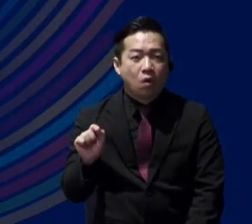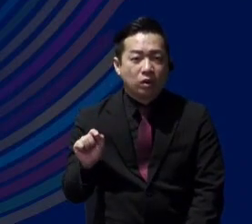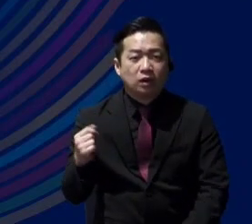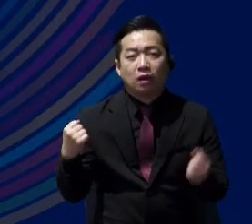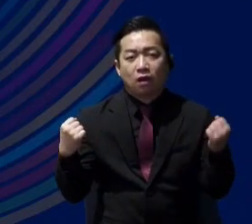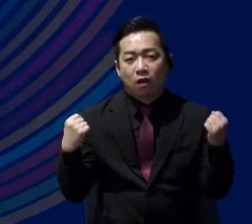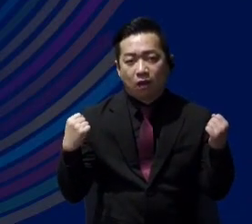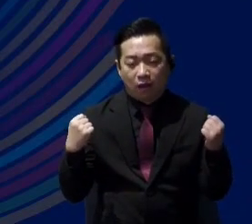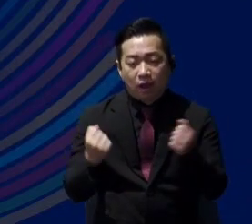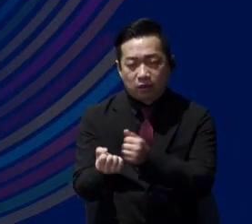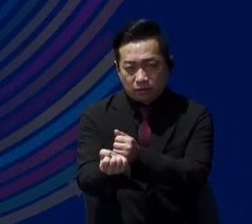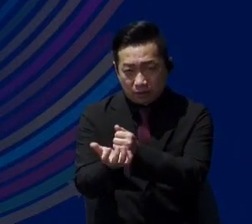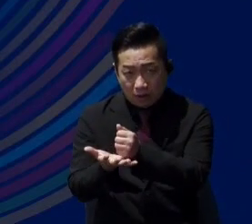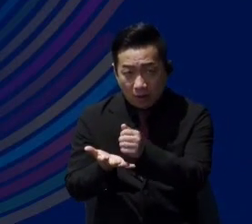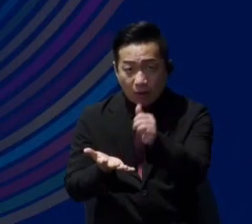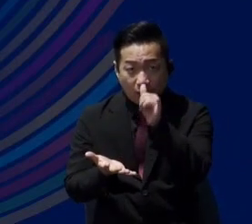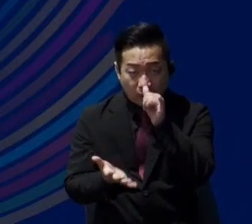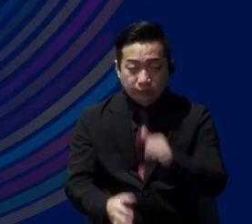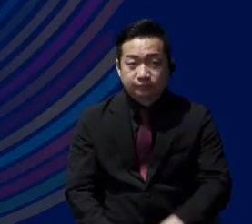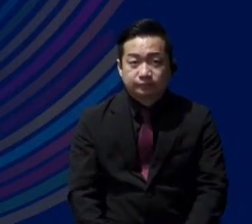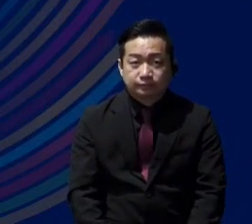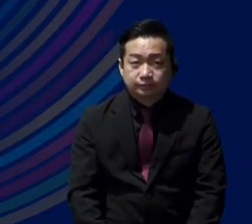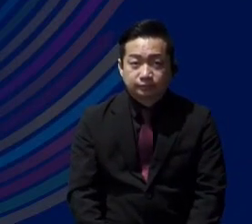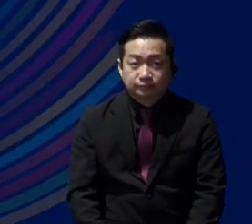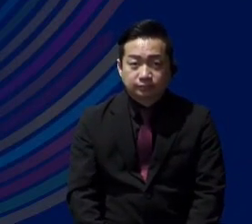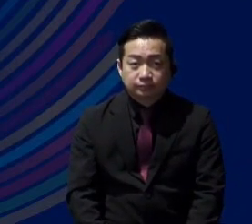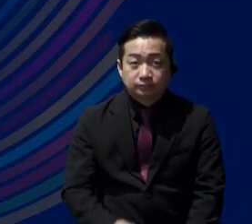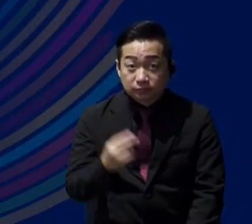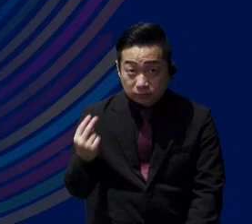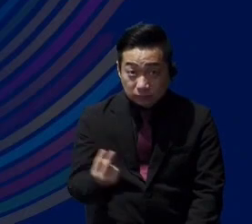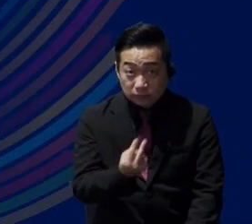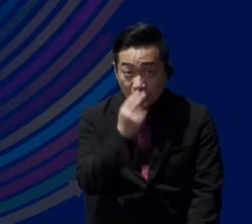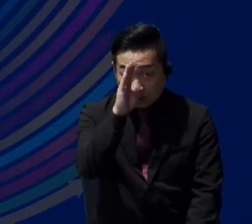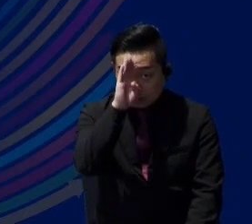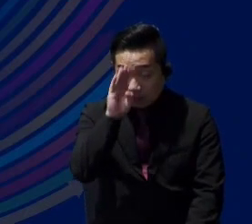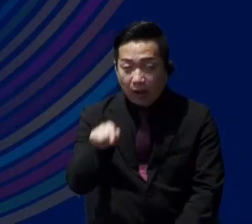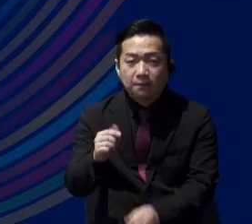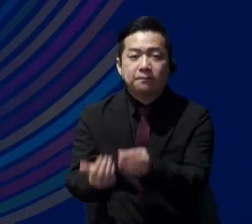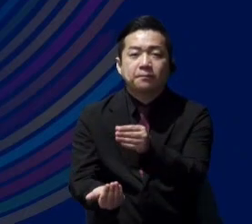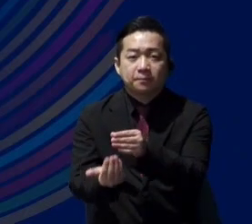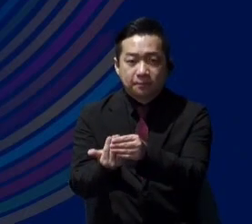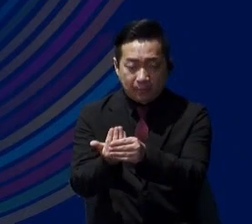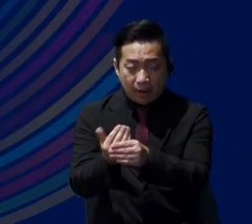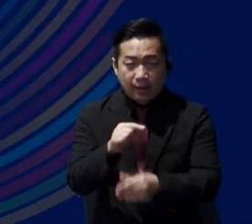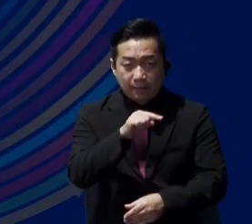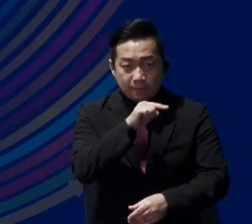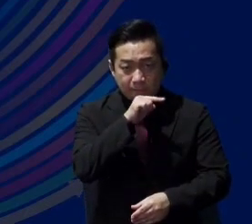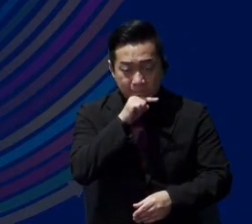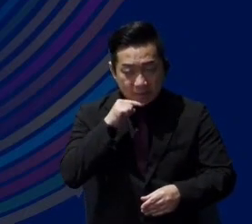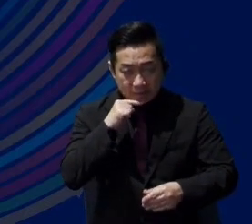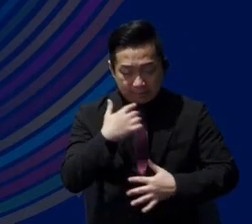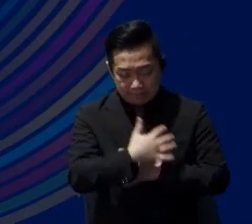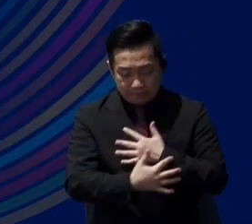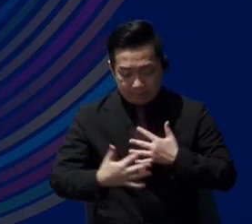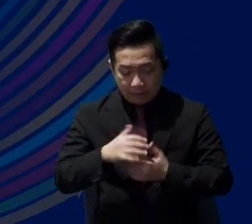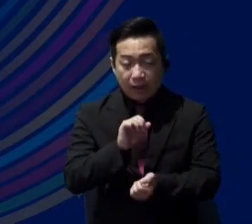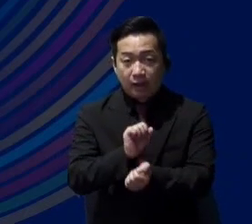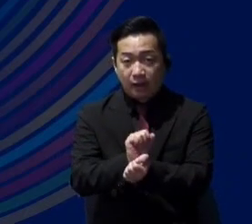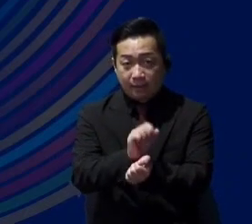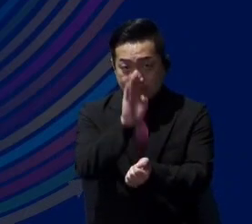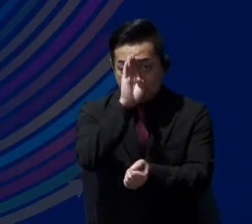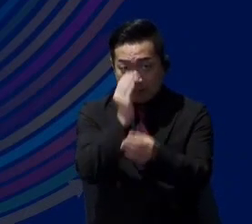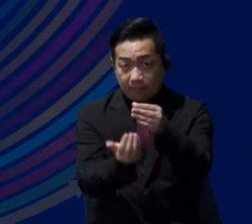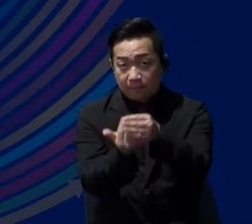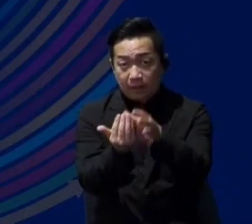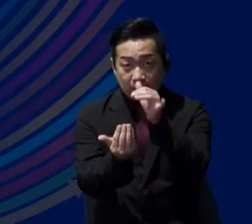pollution, cardiovascular disease as well, infectious diseases, malnutrition, heat-related diseases. And underpinning